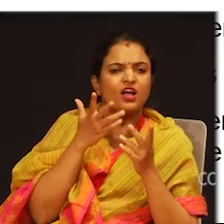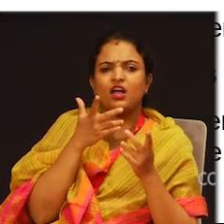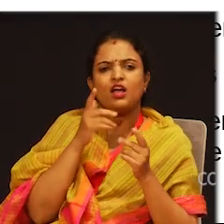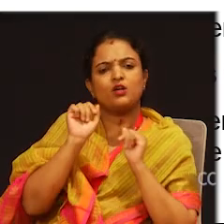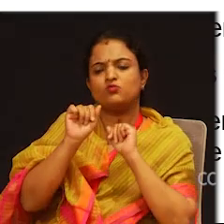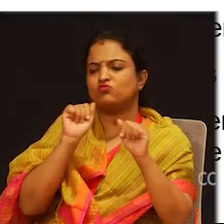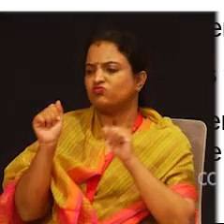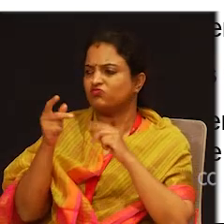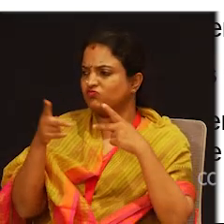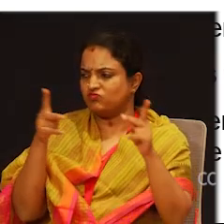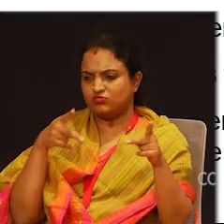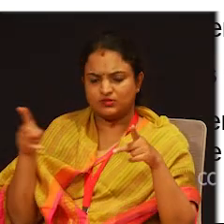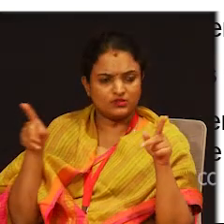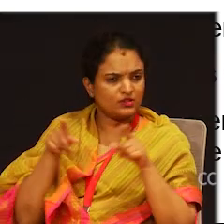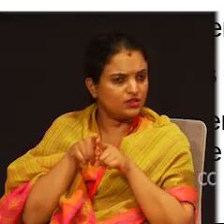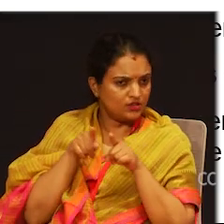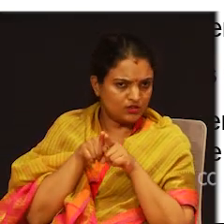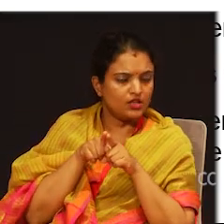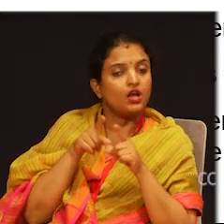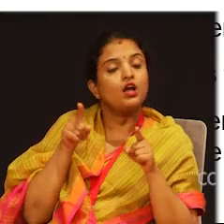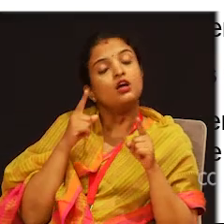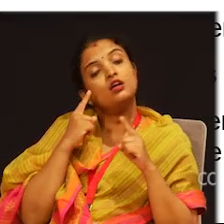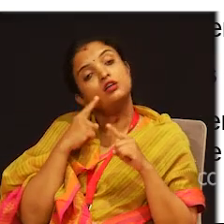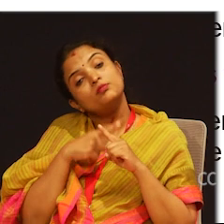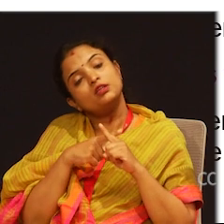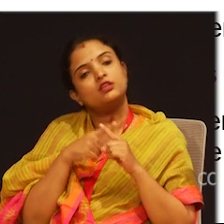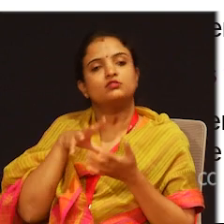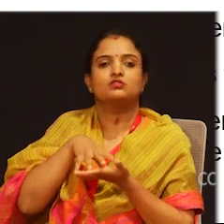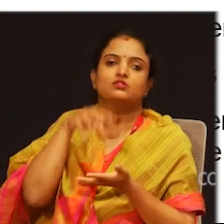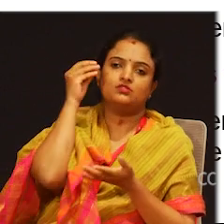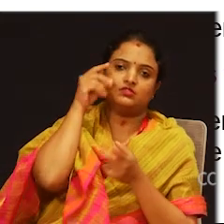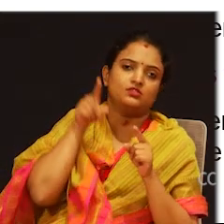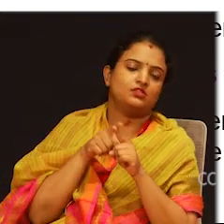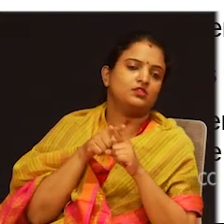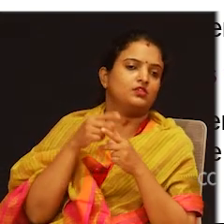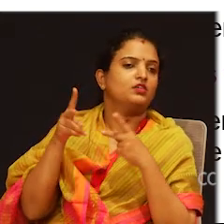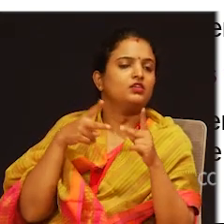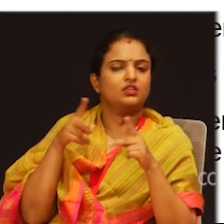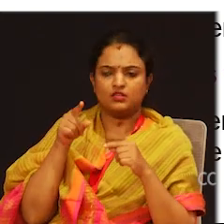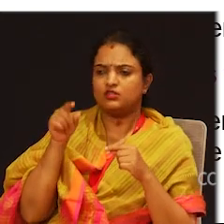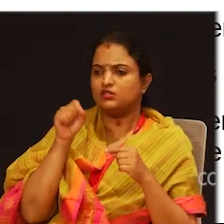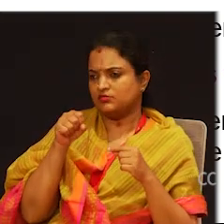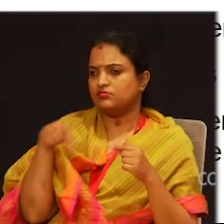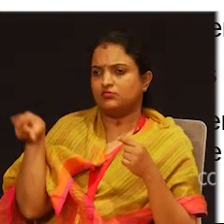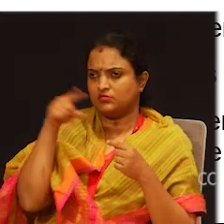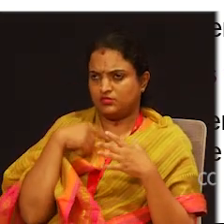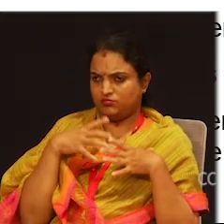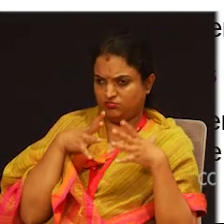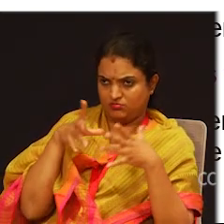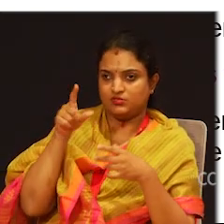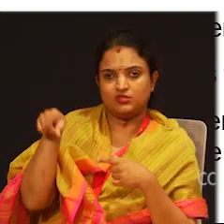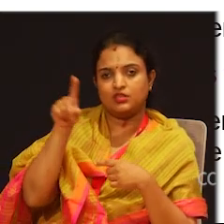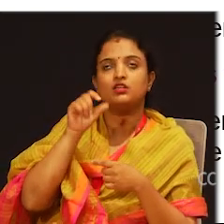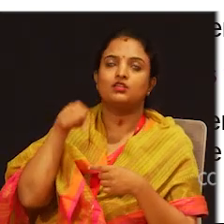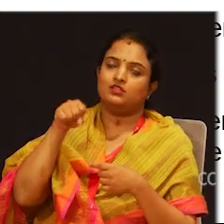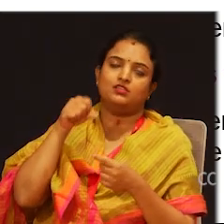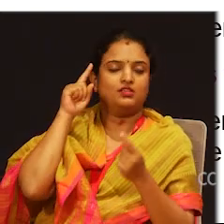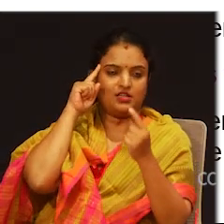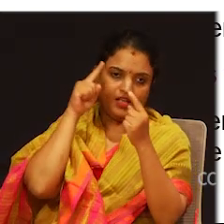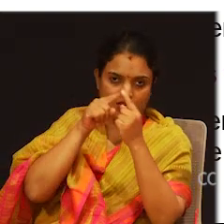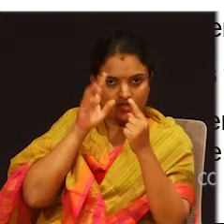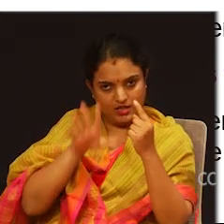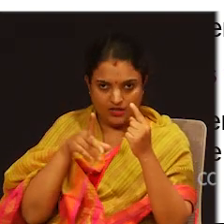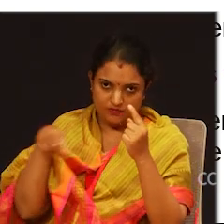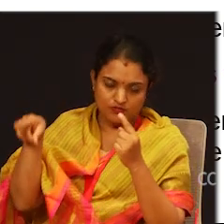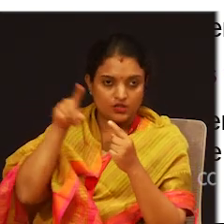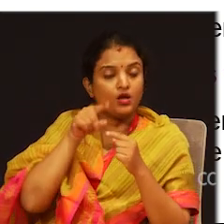these differences, and you have differences in learning styles. And when I ask them, do you agree? They say, yes, you're right, they are there.